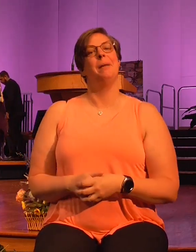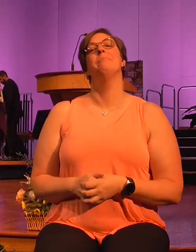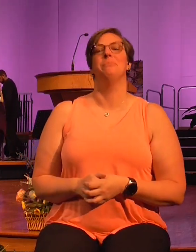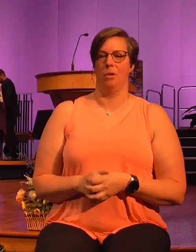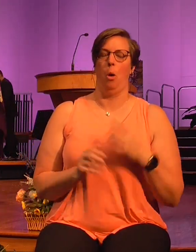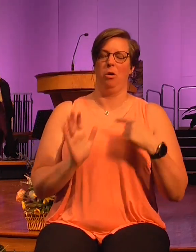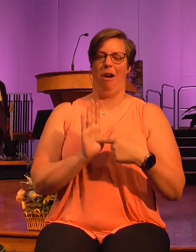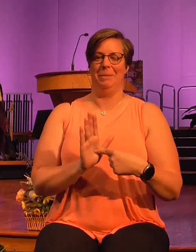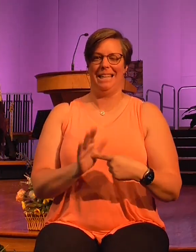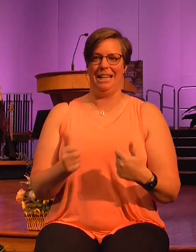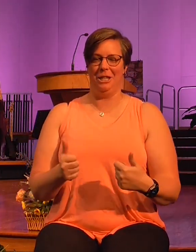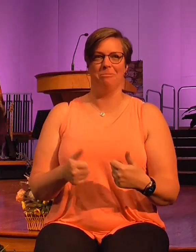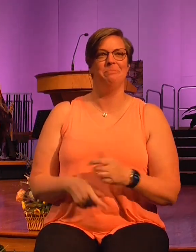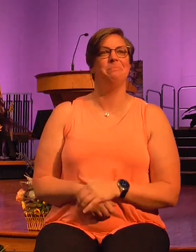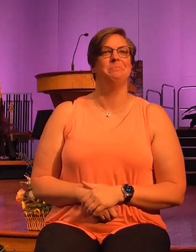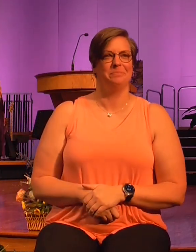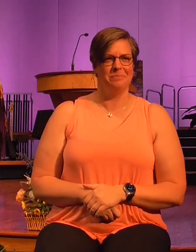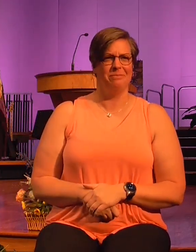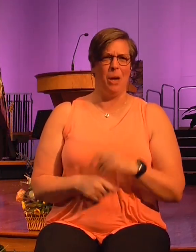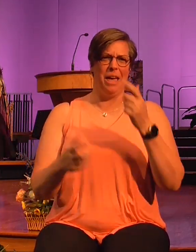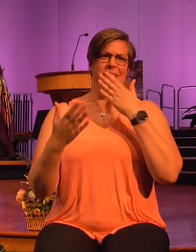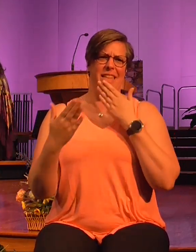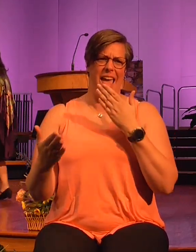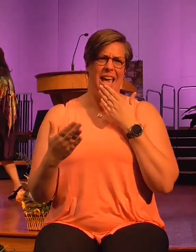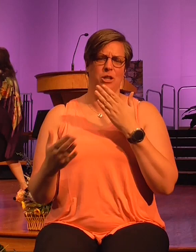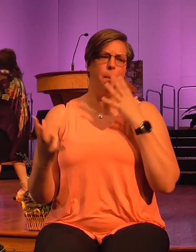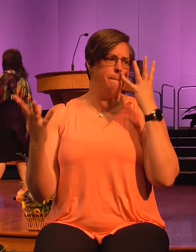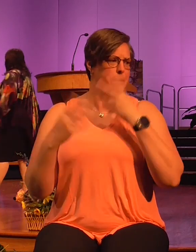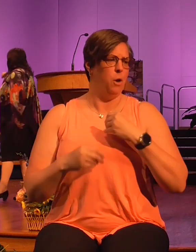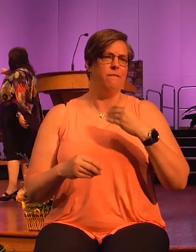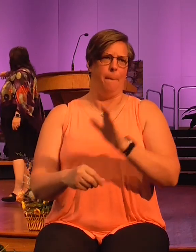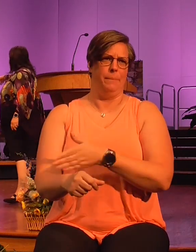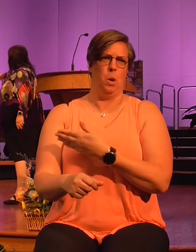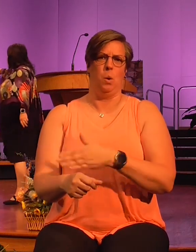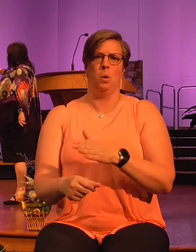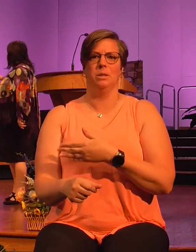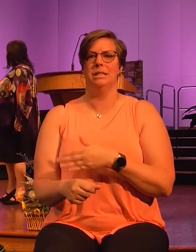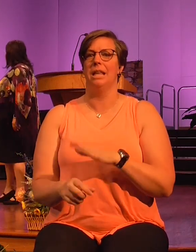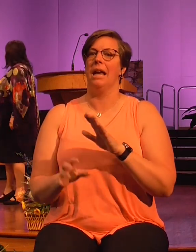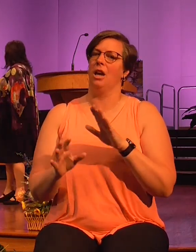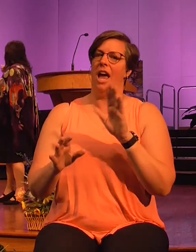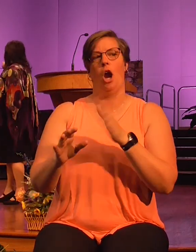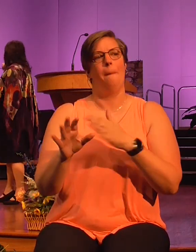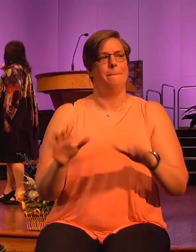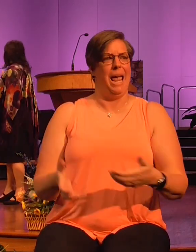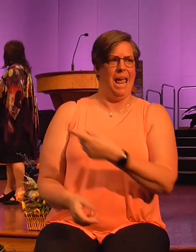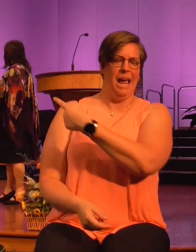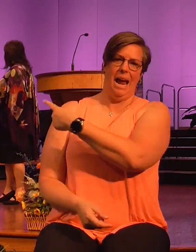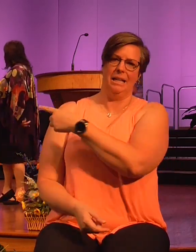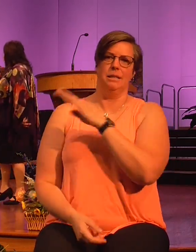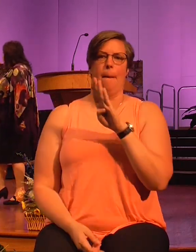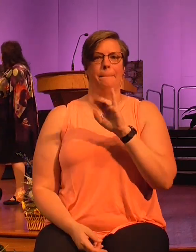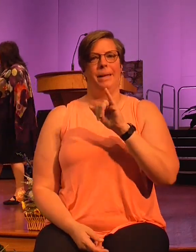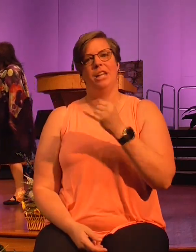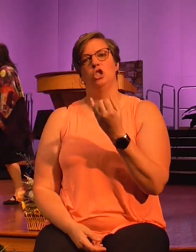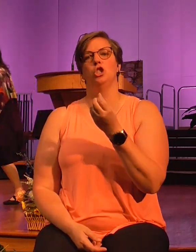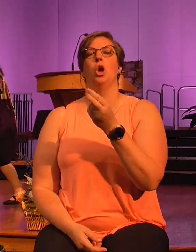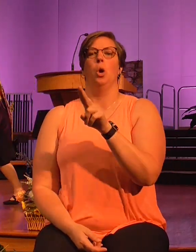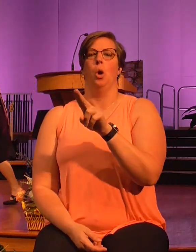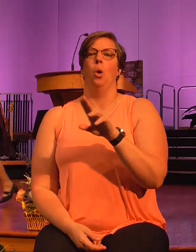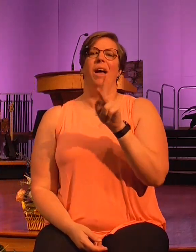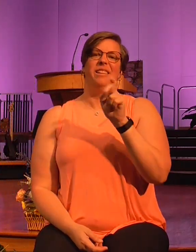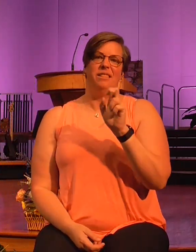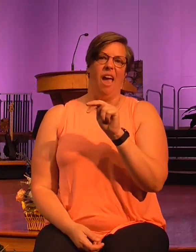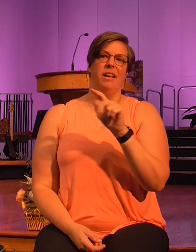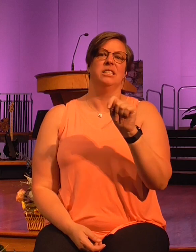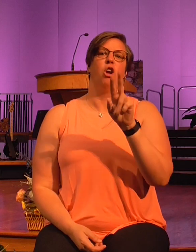we're representing, right? Yeah. We are. Yeah, thank you, Jennifer. Beautiful music. Our wonderful band, Bijou Barbosa, Mike Marlier, Kent Rautenstrauss,